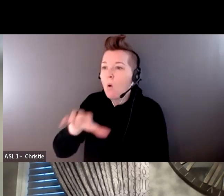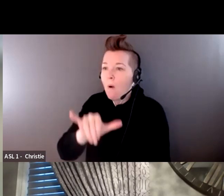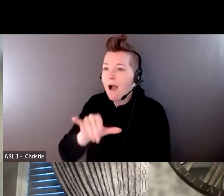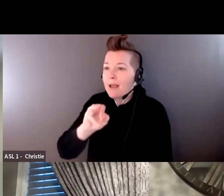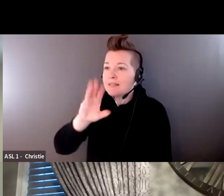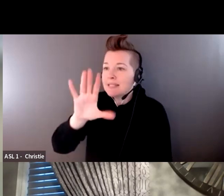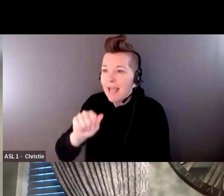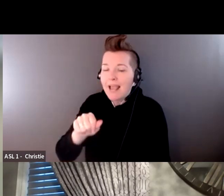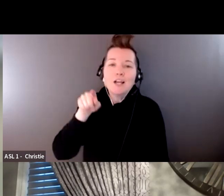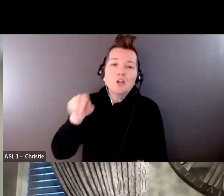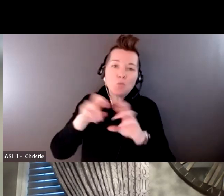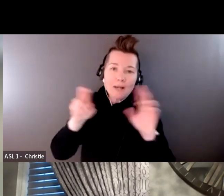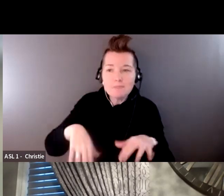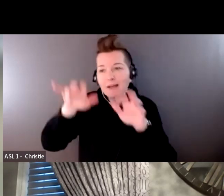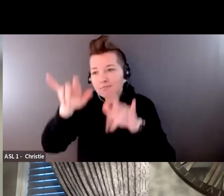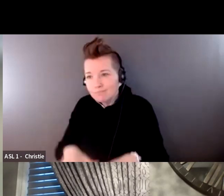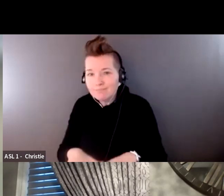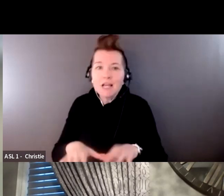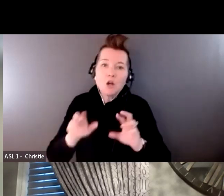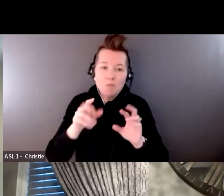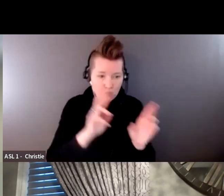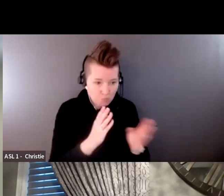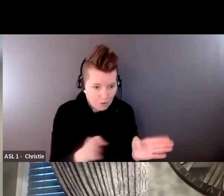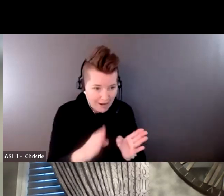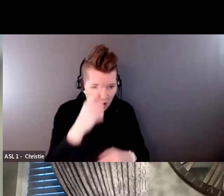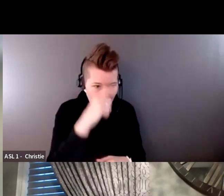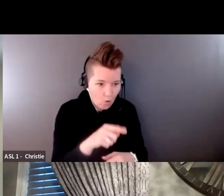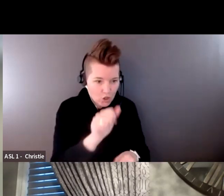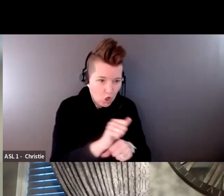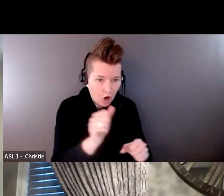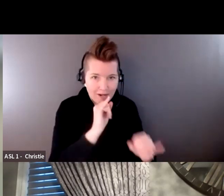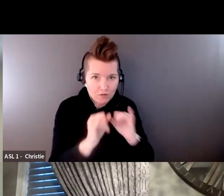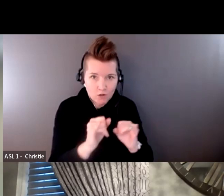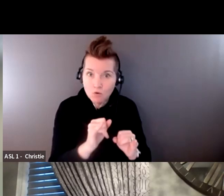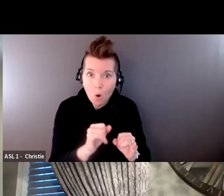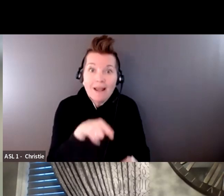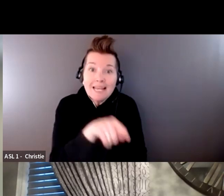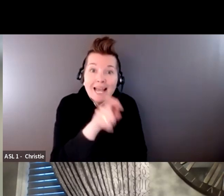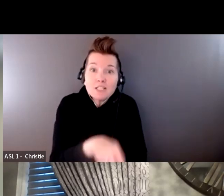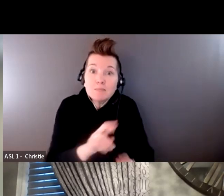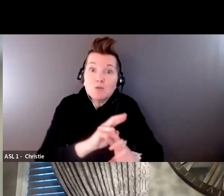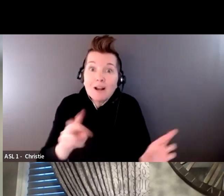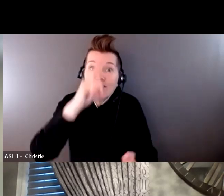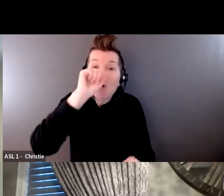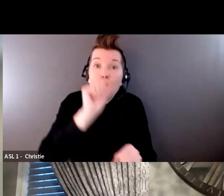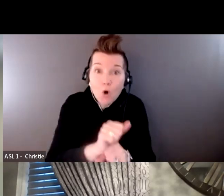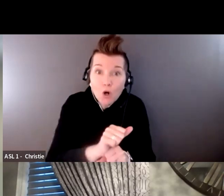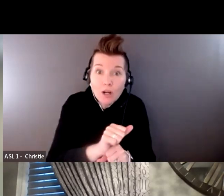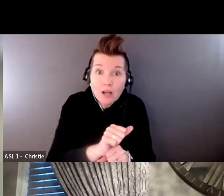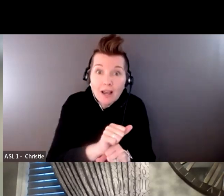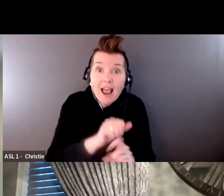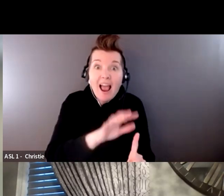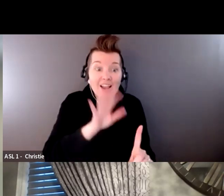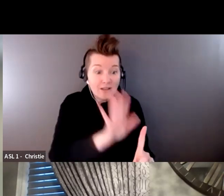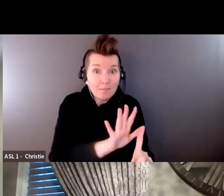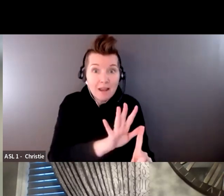job interview type thing. You have to mentally prep the individual to be ready for work and prep the whole family to be